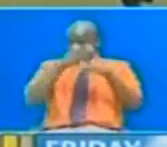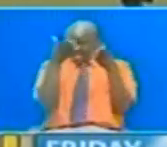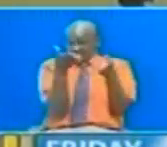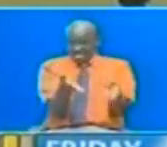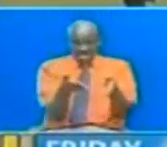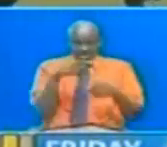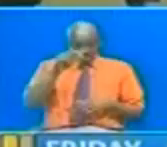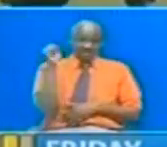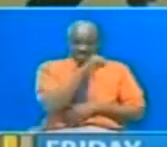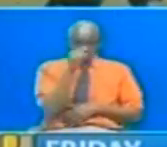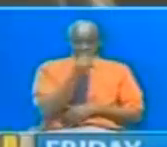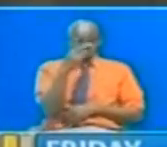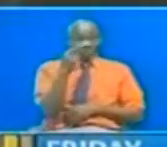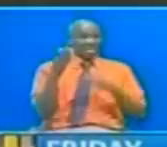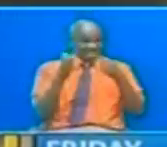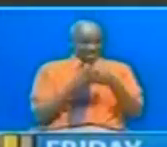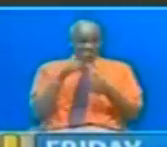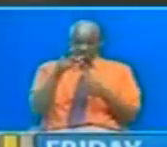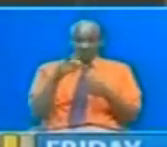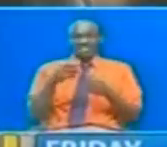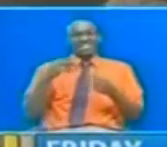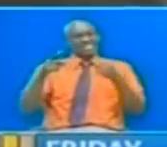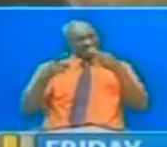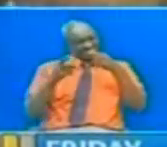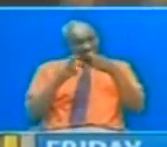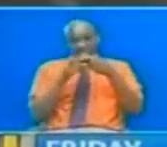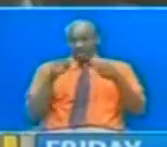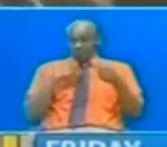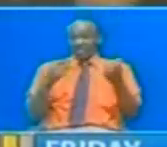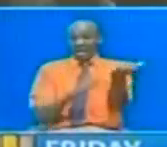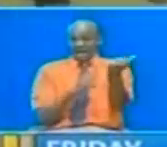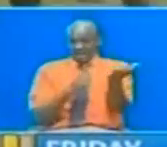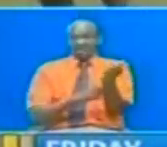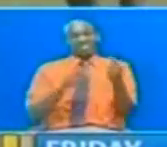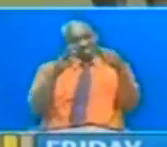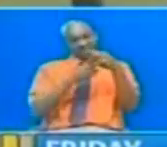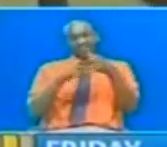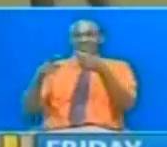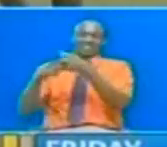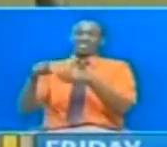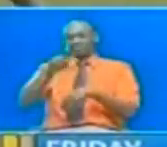CHAN 2009, where they eventually lost 7-6 to Ghana in a penalty shootout.